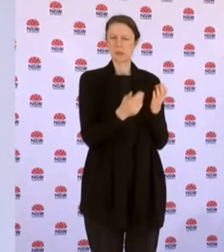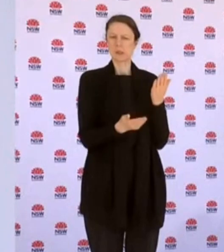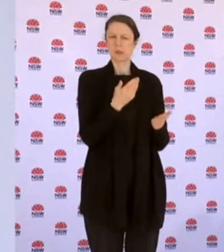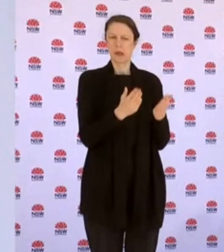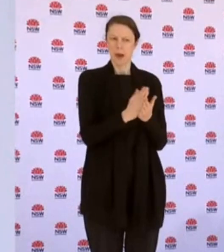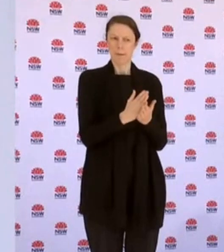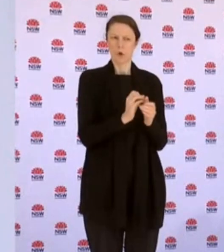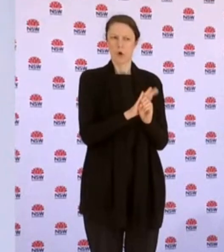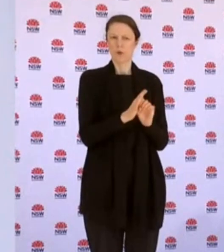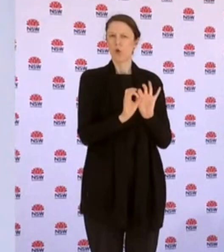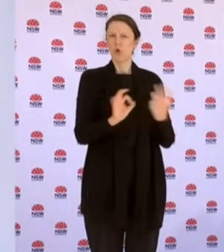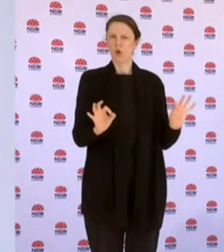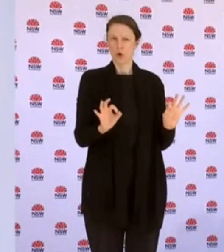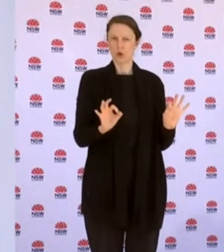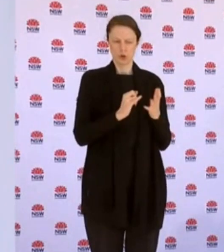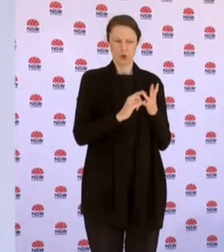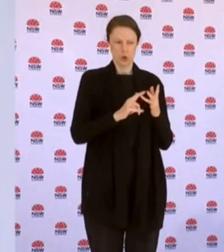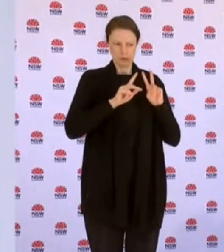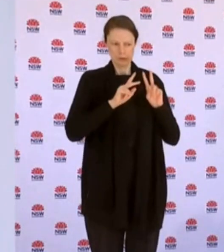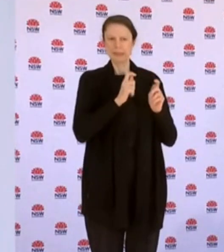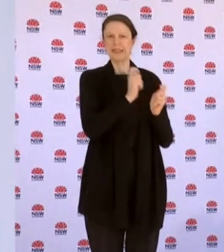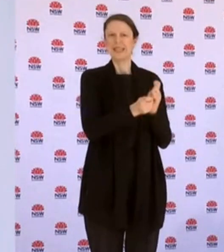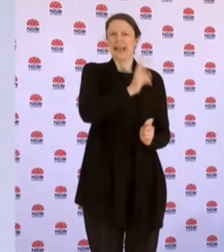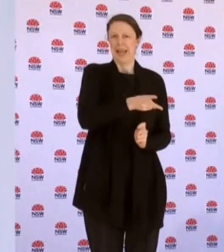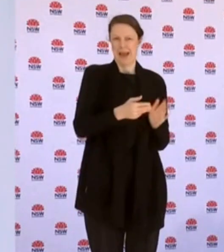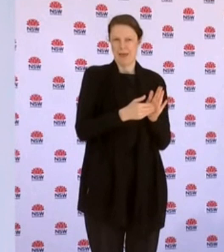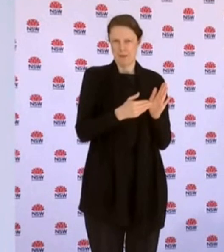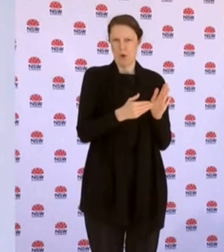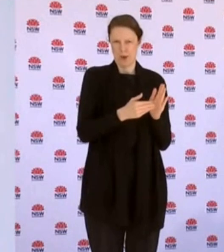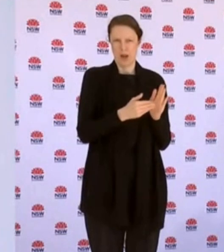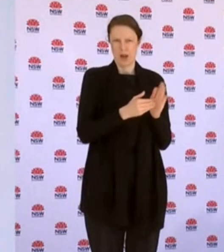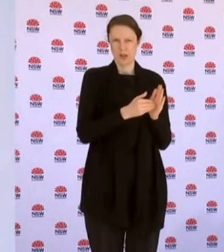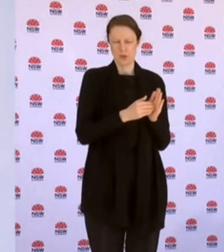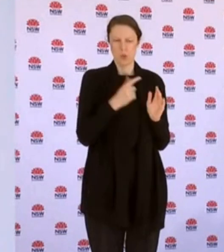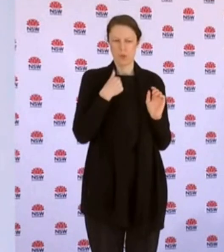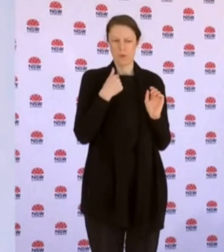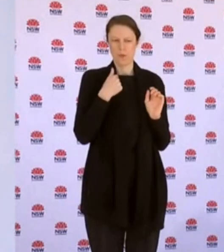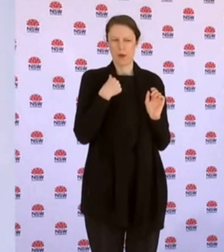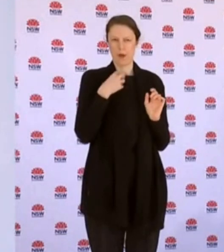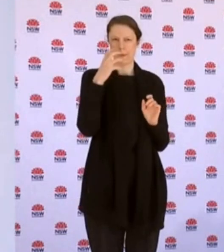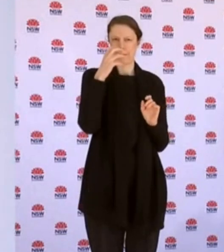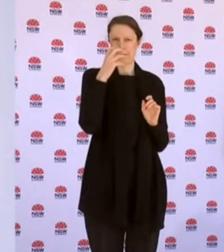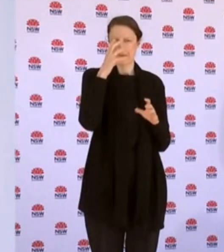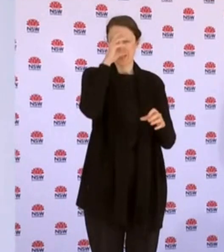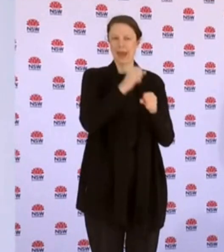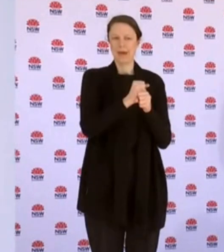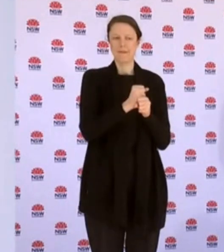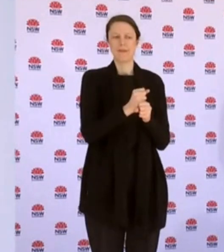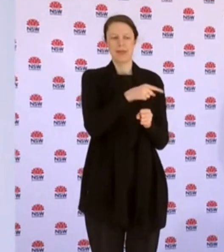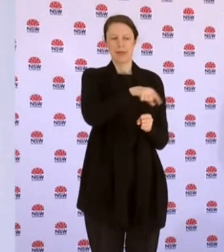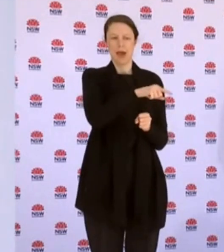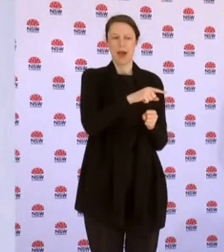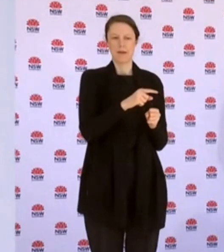and that work's being done urgently. We understand some precautionary actions have been taken ahead of getting that